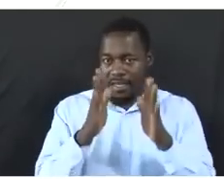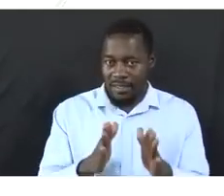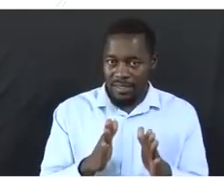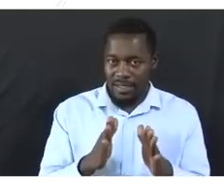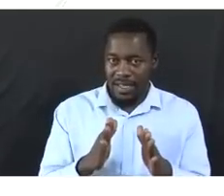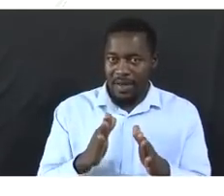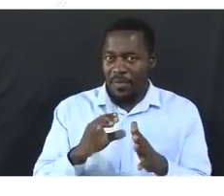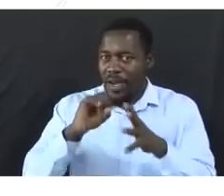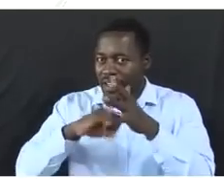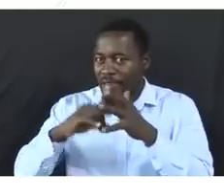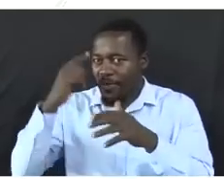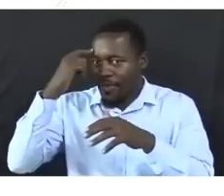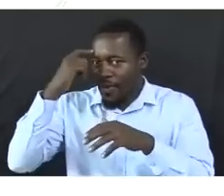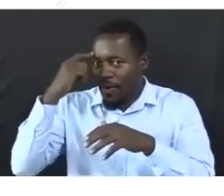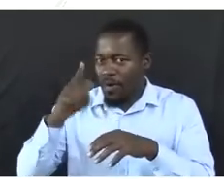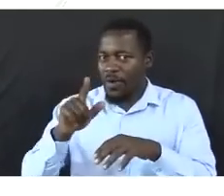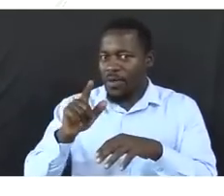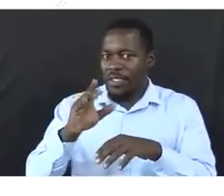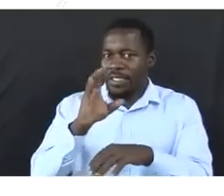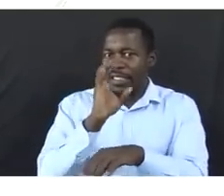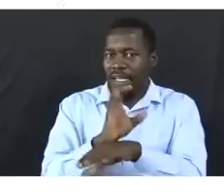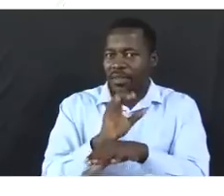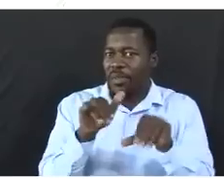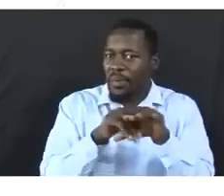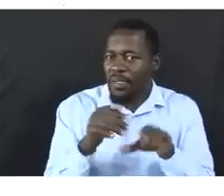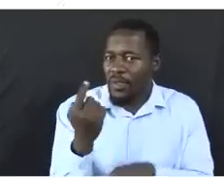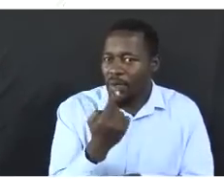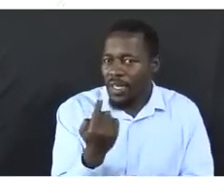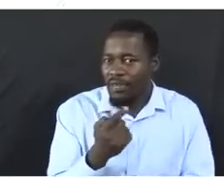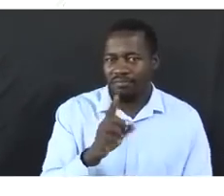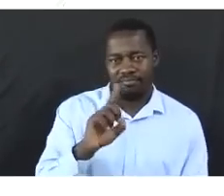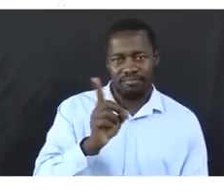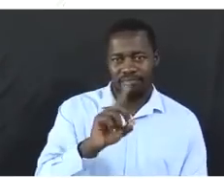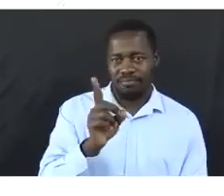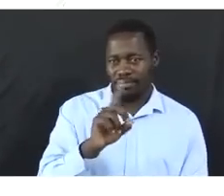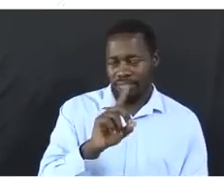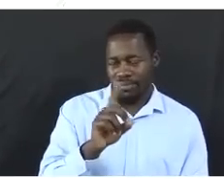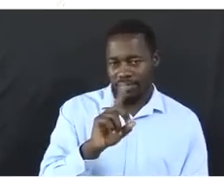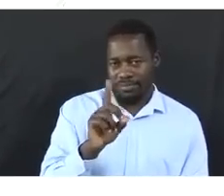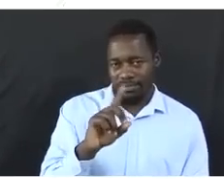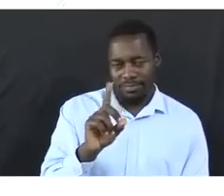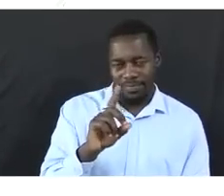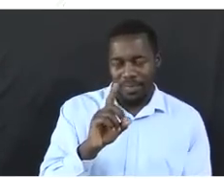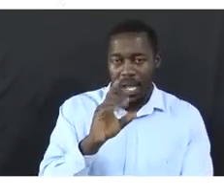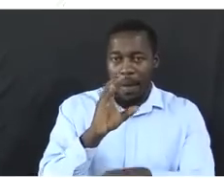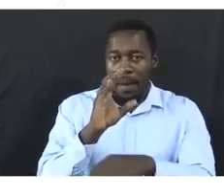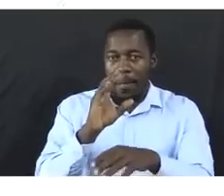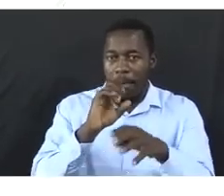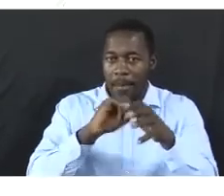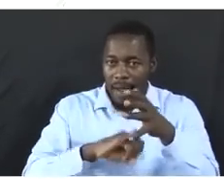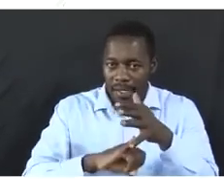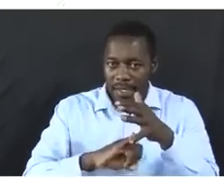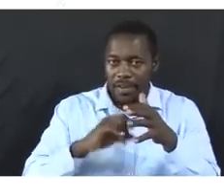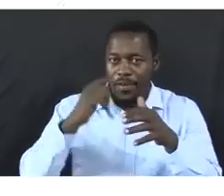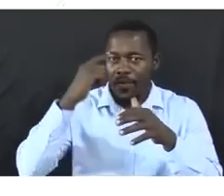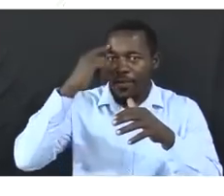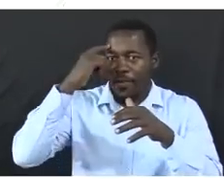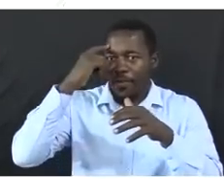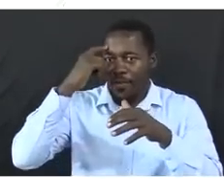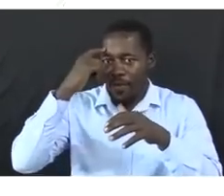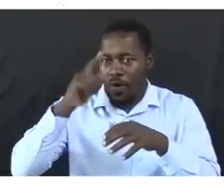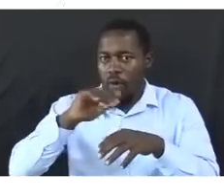for churchgoers. It is not for atheists. It is for true